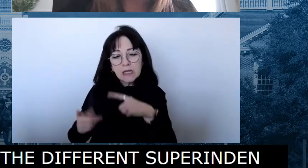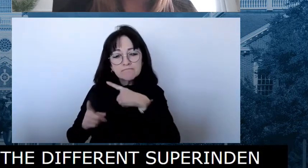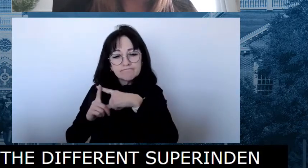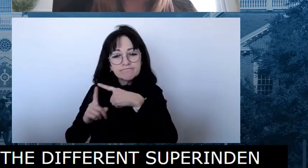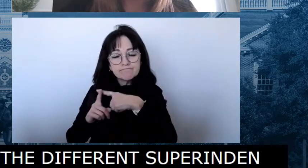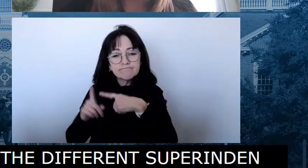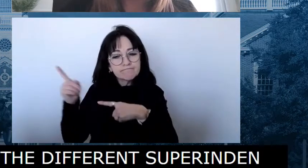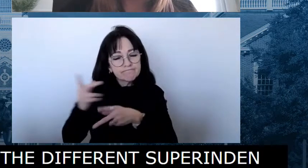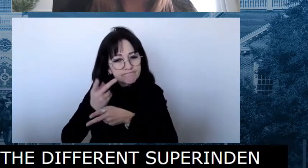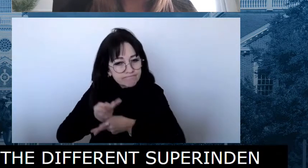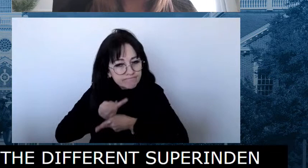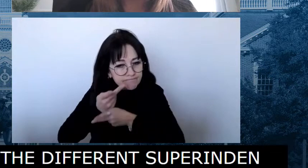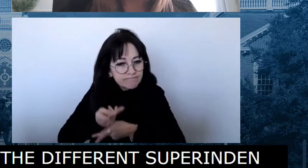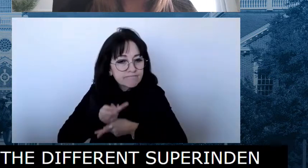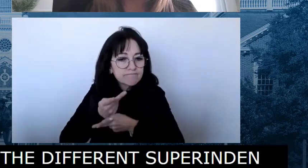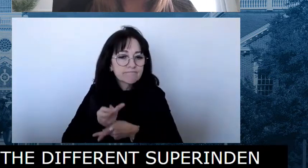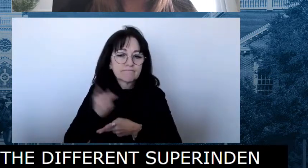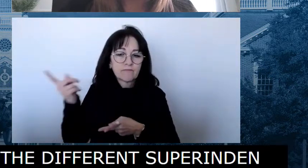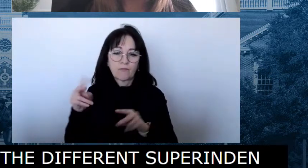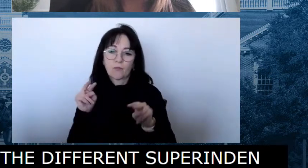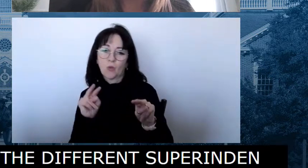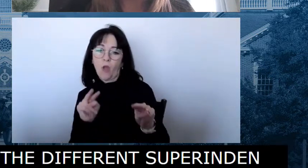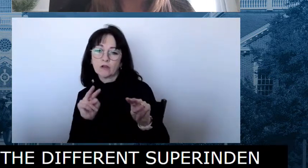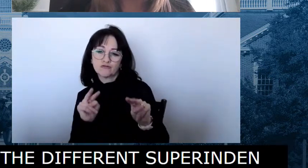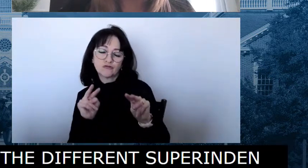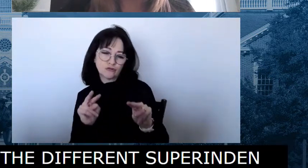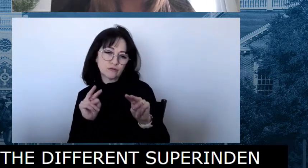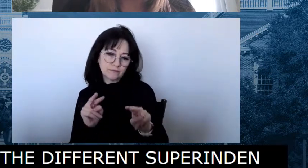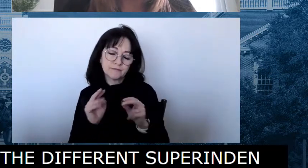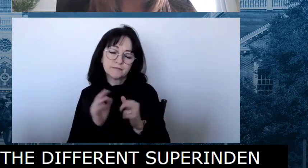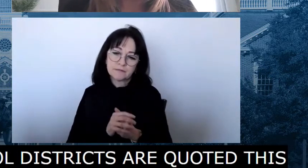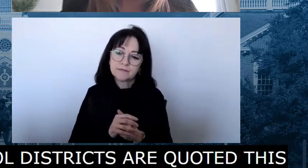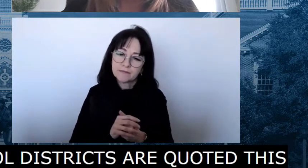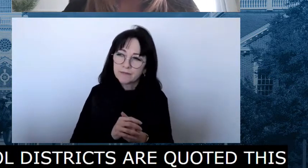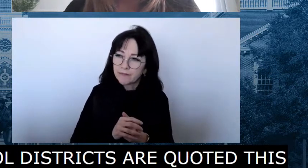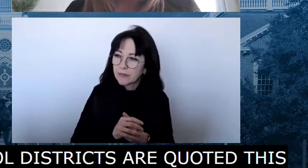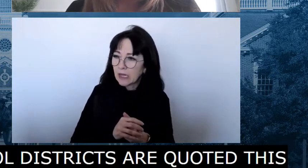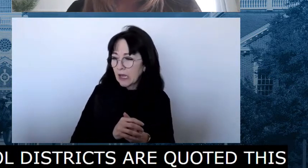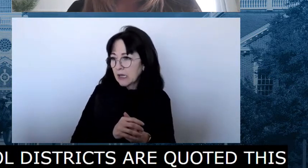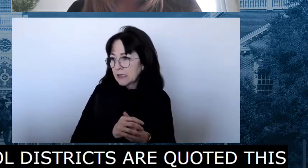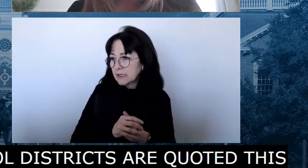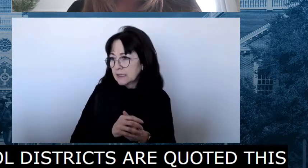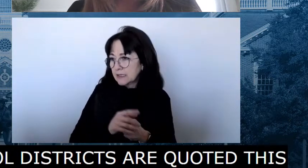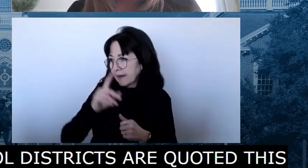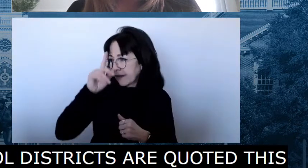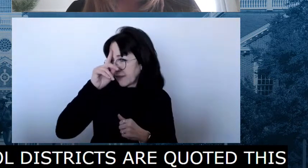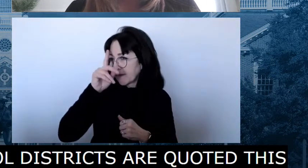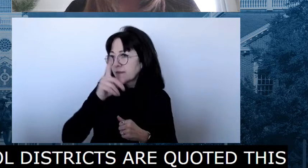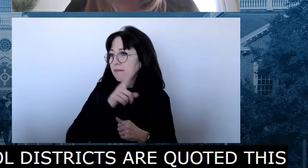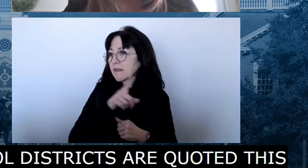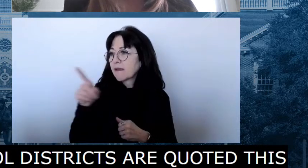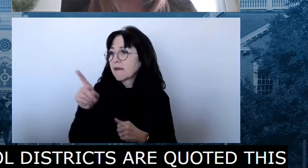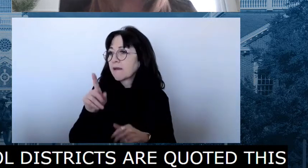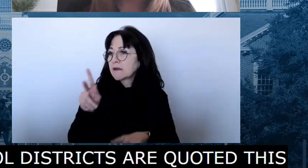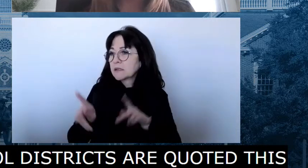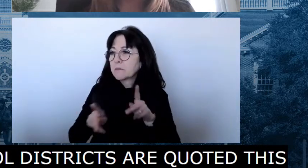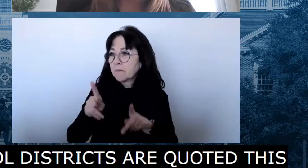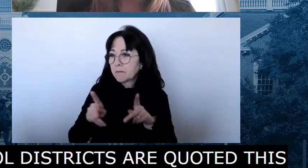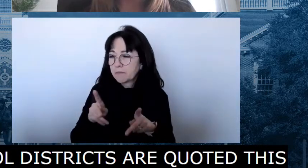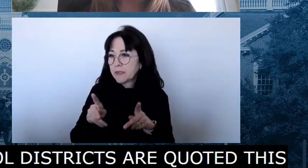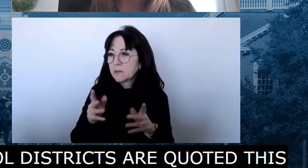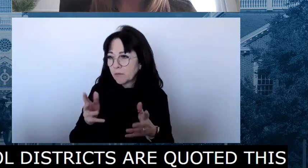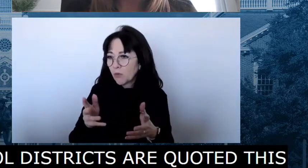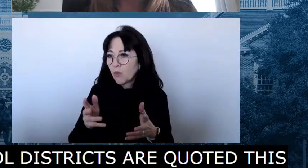next phase. I think everybody's interested in getting to a place where children can learn more effectively,